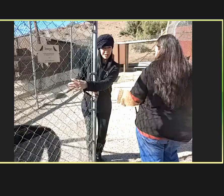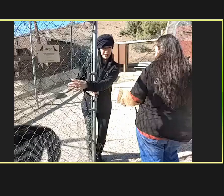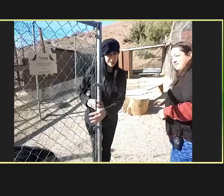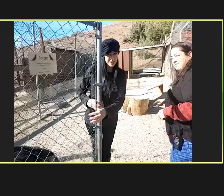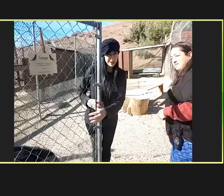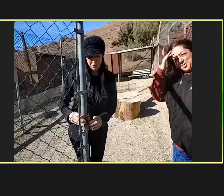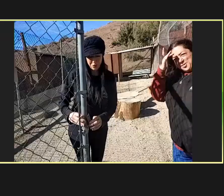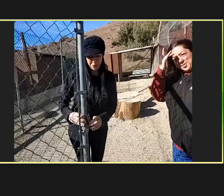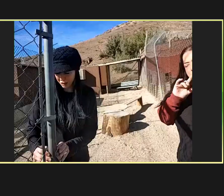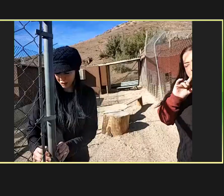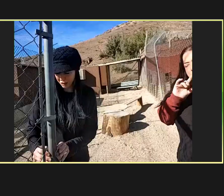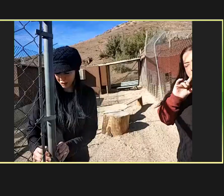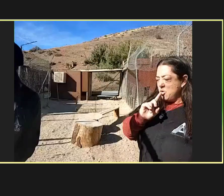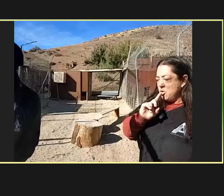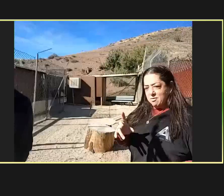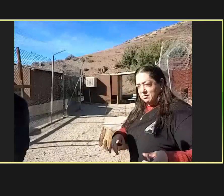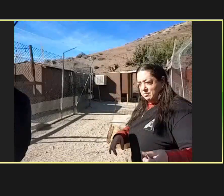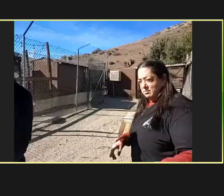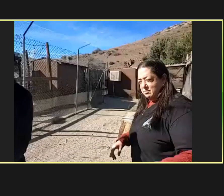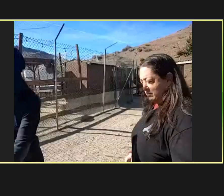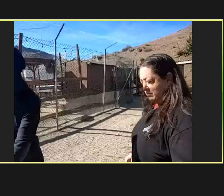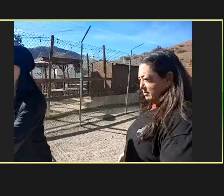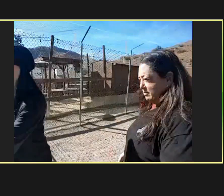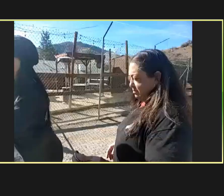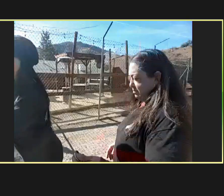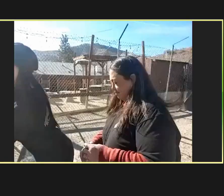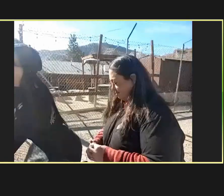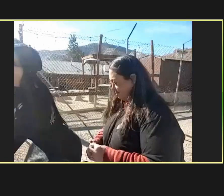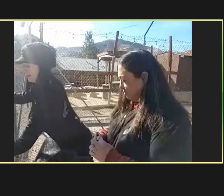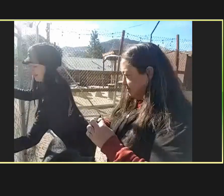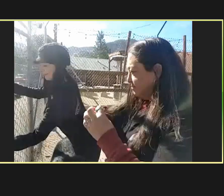There's some on the counter. Smart. So smart.